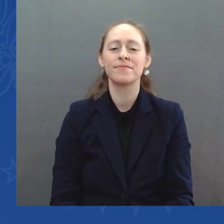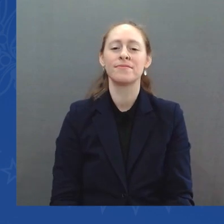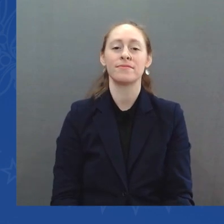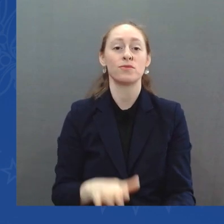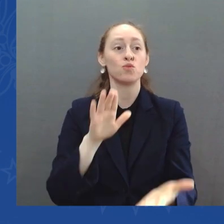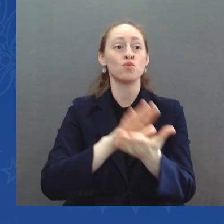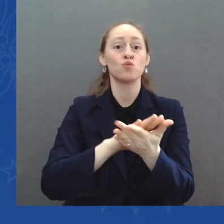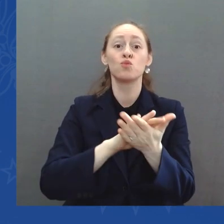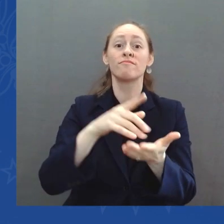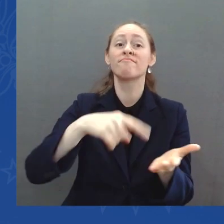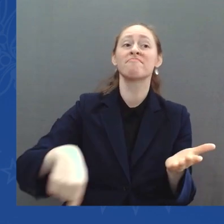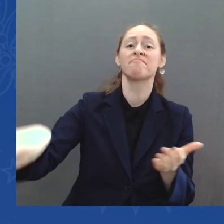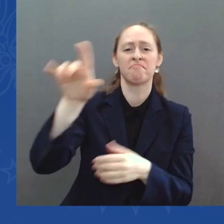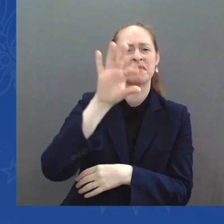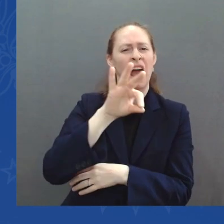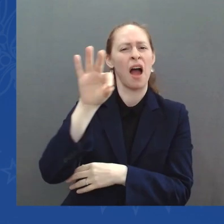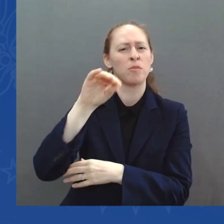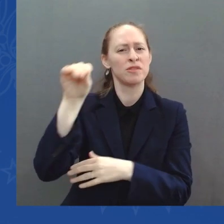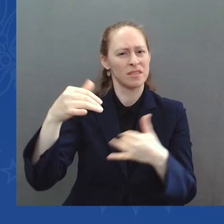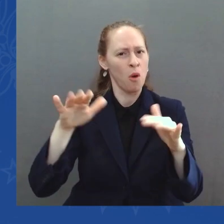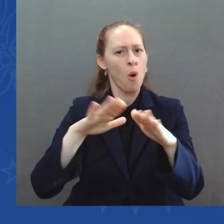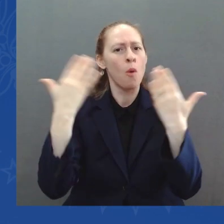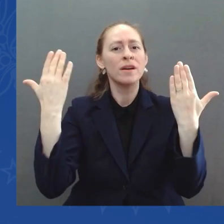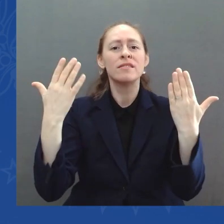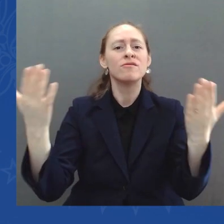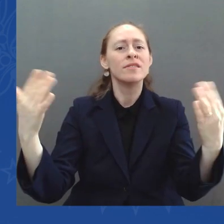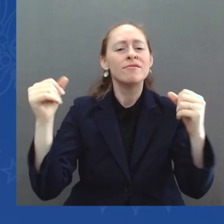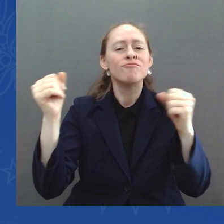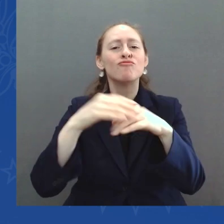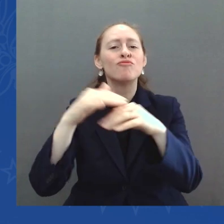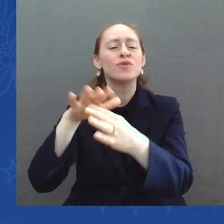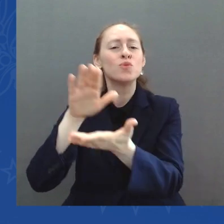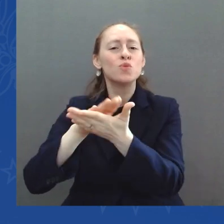responded, we created more jobs last year than ever before,